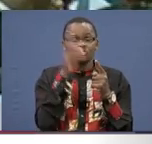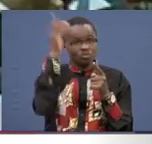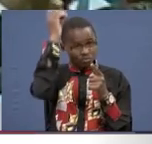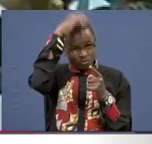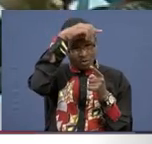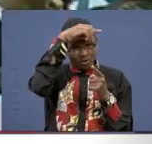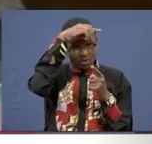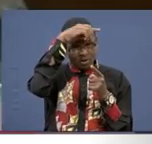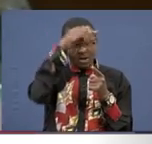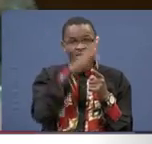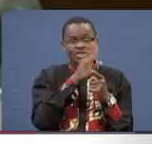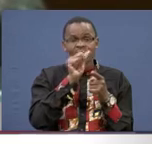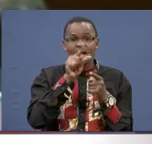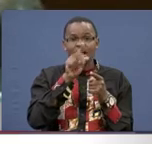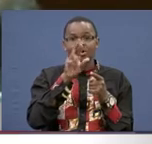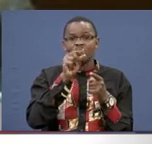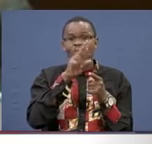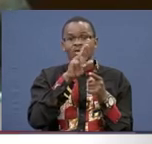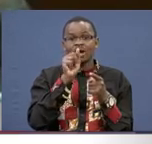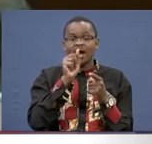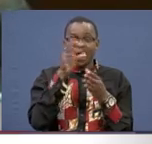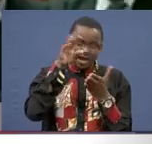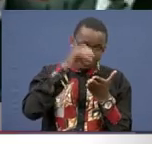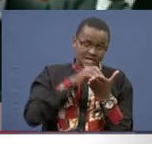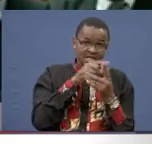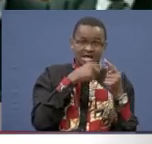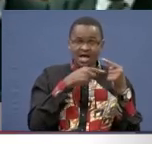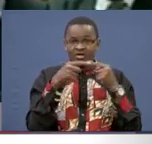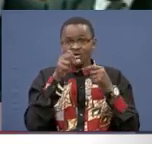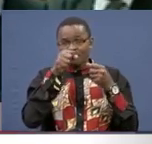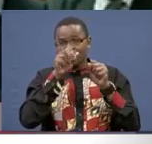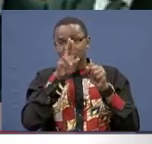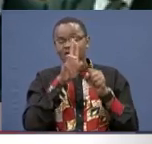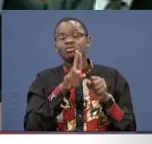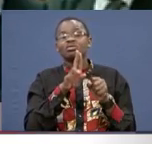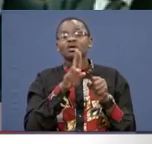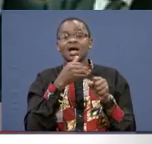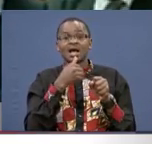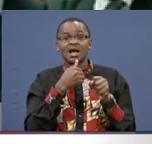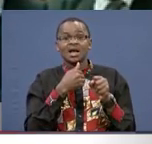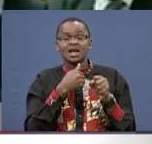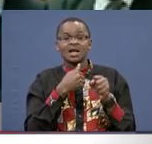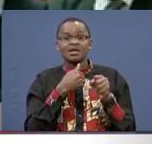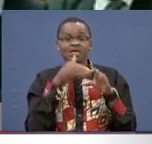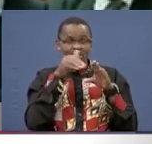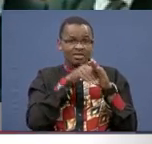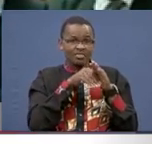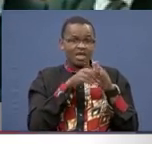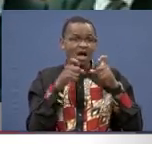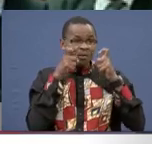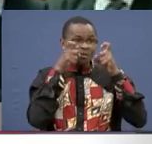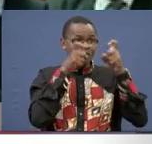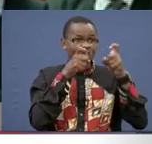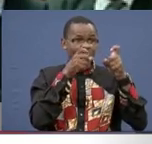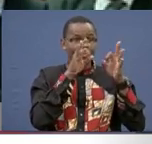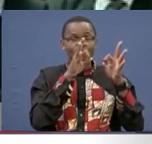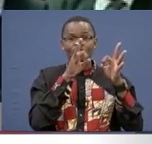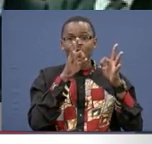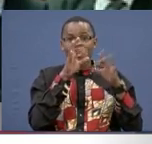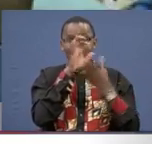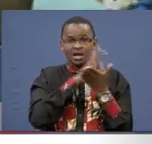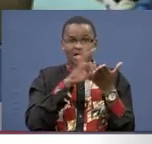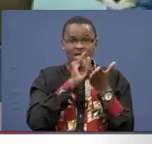Dubai-based firm Al Ghurair. Further, they argue that President Uhuru Kenyatta had a hand in the awarding of the contract to